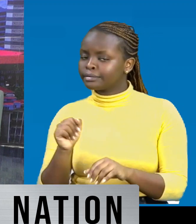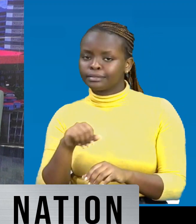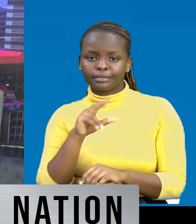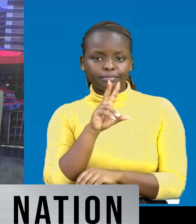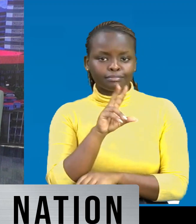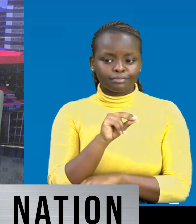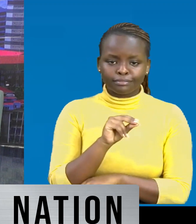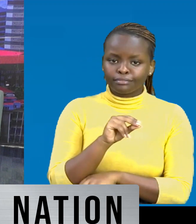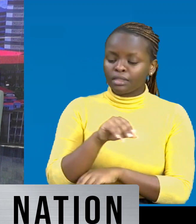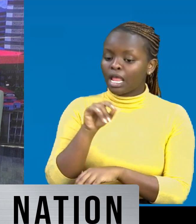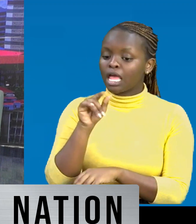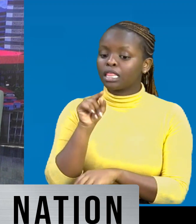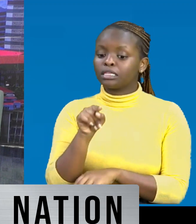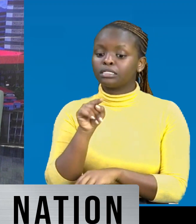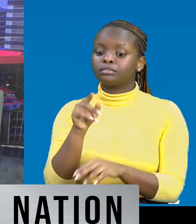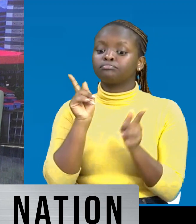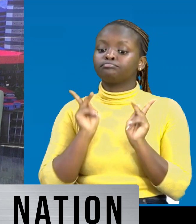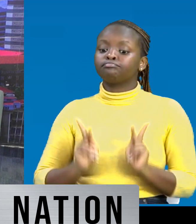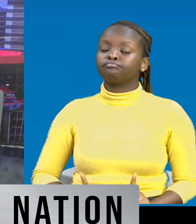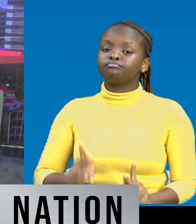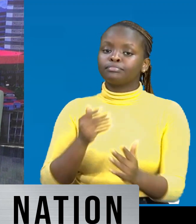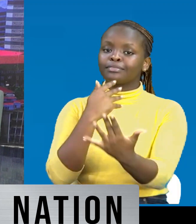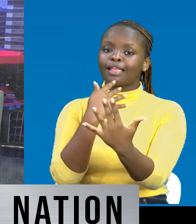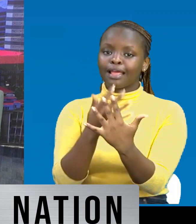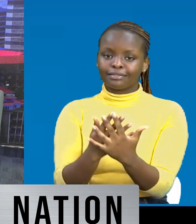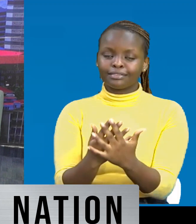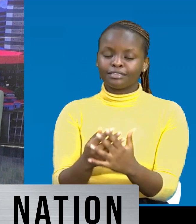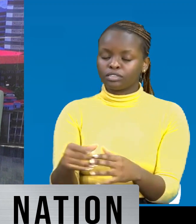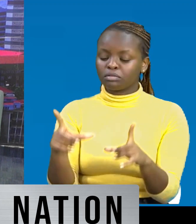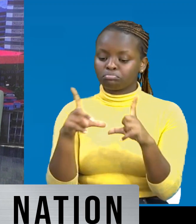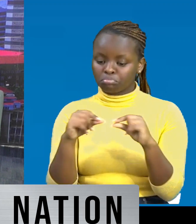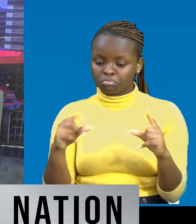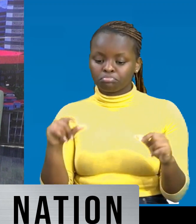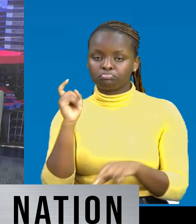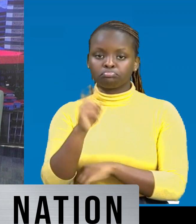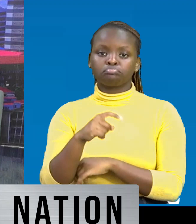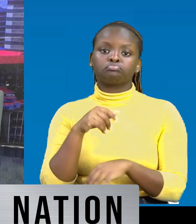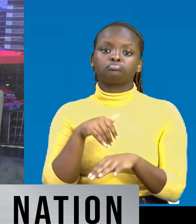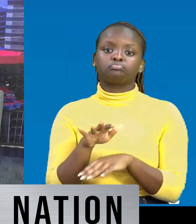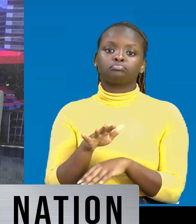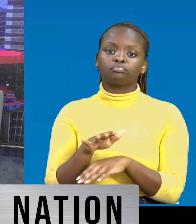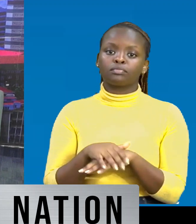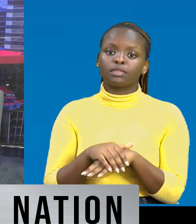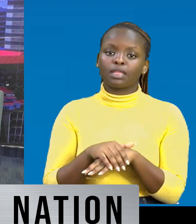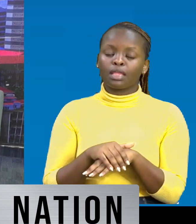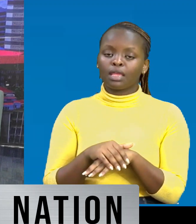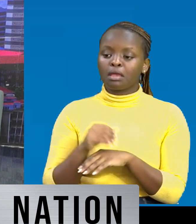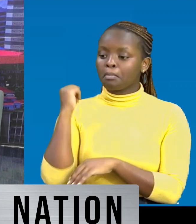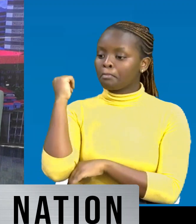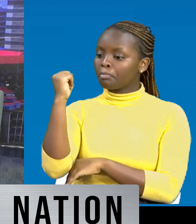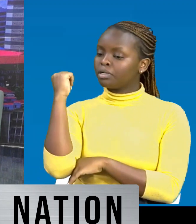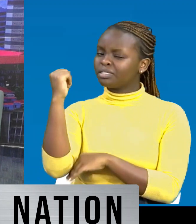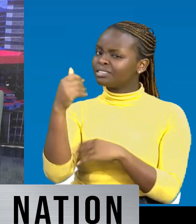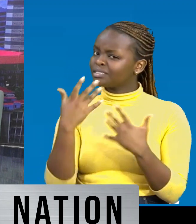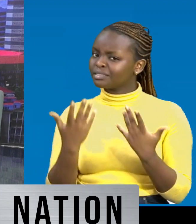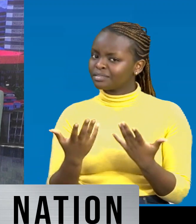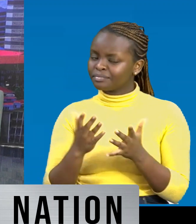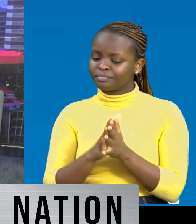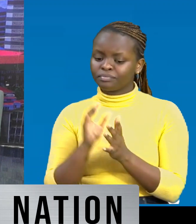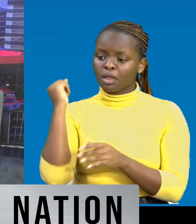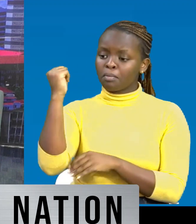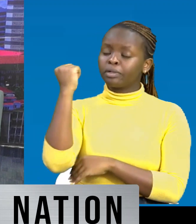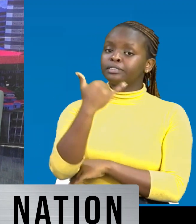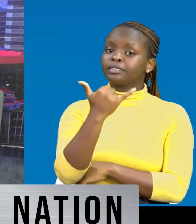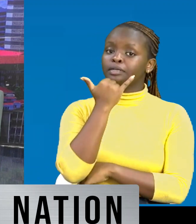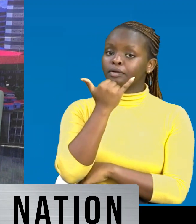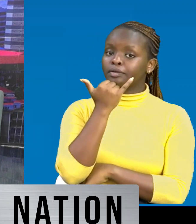is a person who they should arrest and let him do a statement. Jonah, or was he just politicking? It could be politics, but when you politic